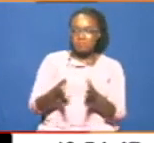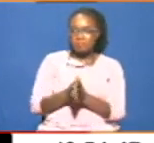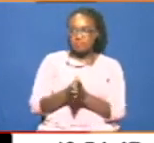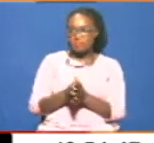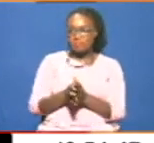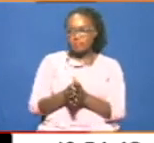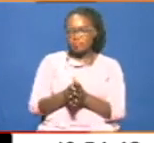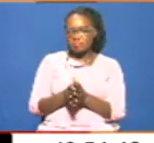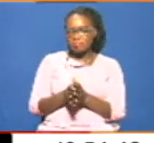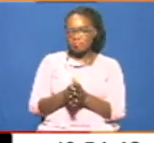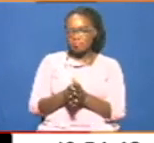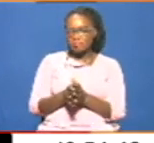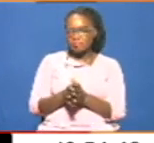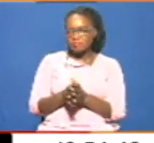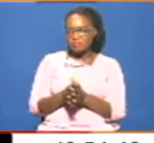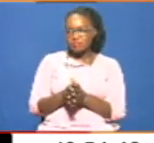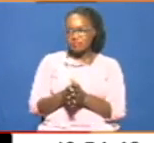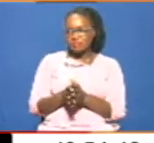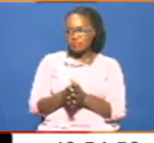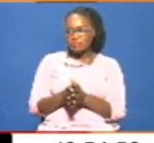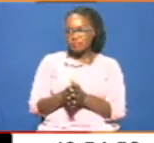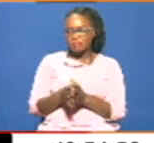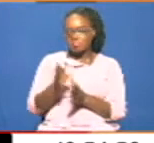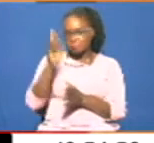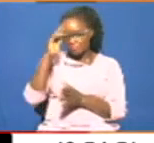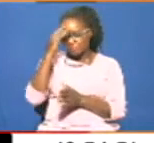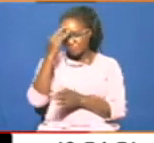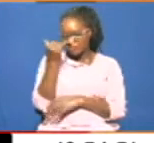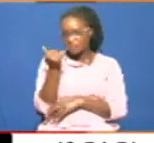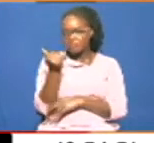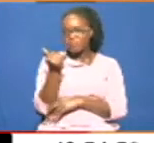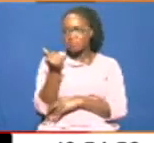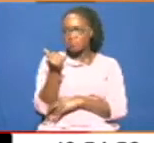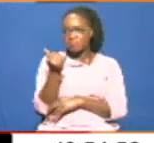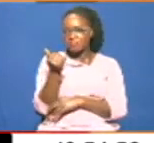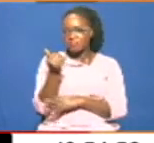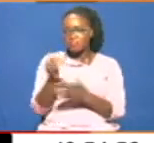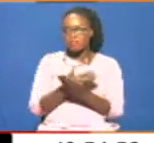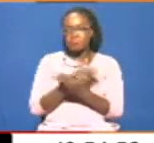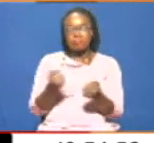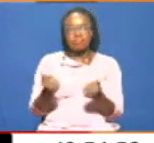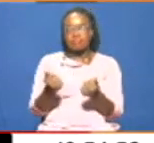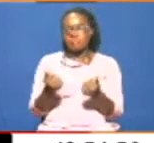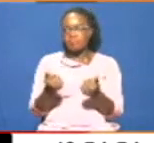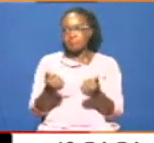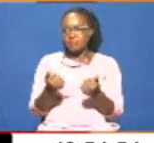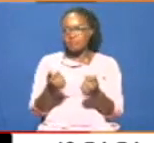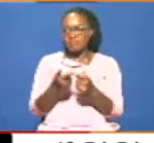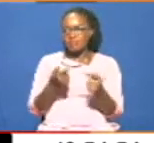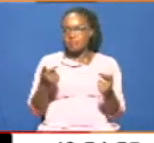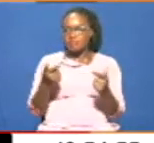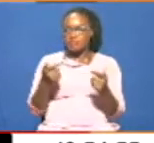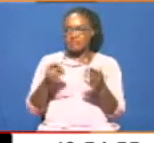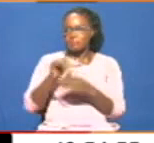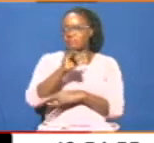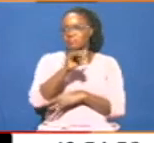I don't think one of the reasons why you find some of these solutions coming from abroad, as I